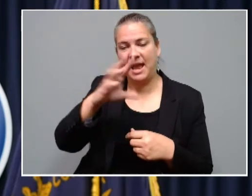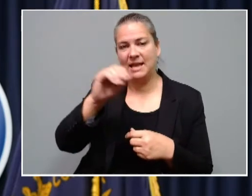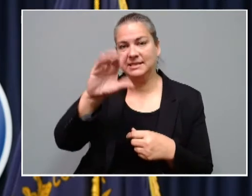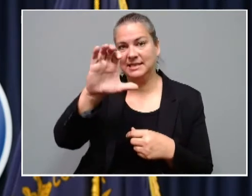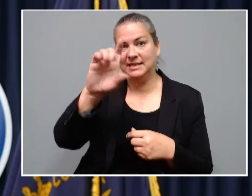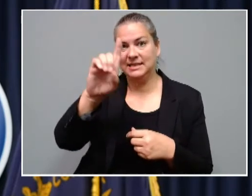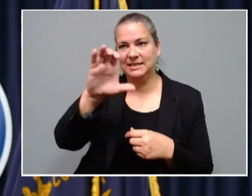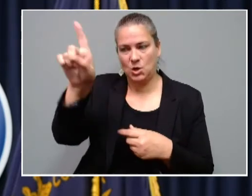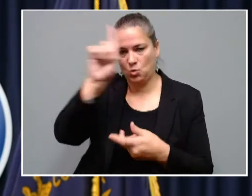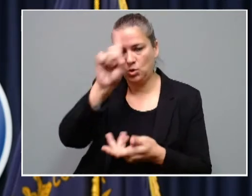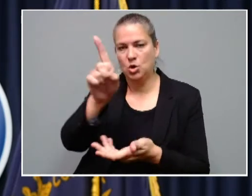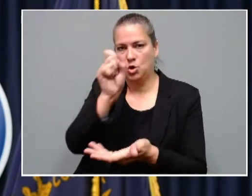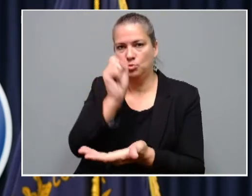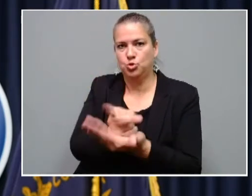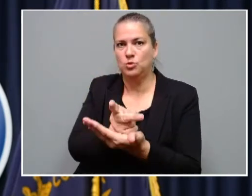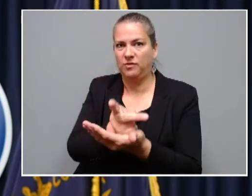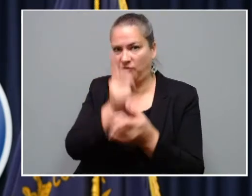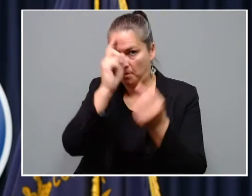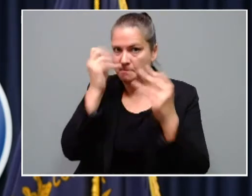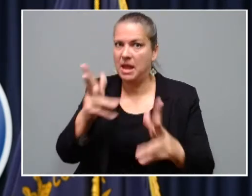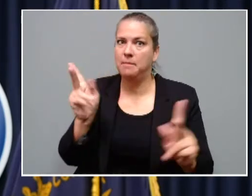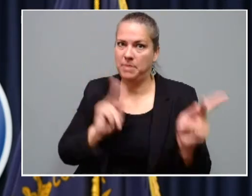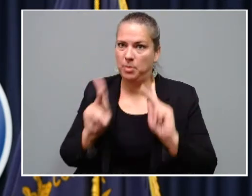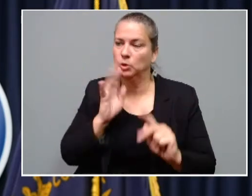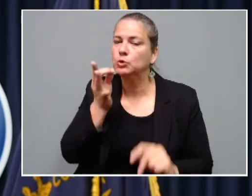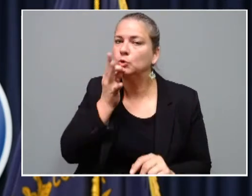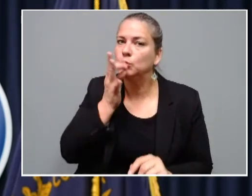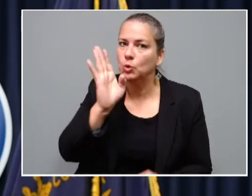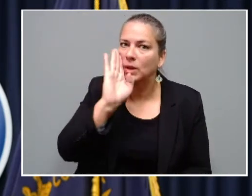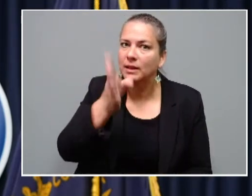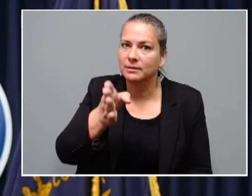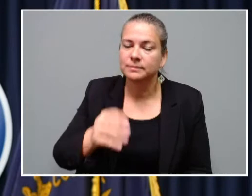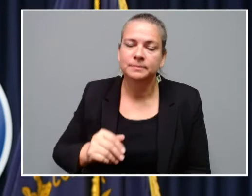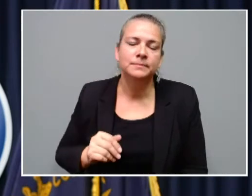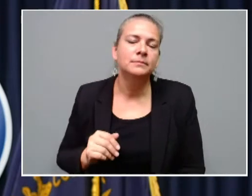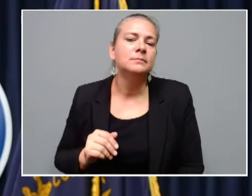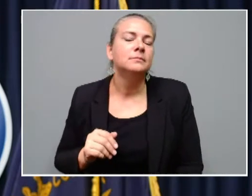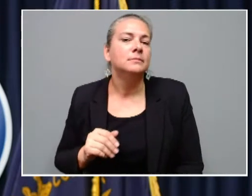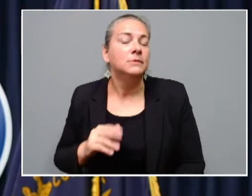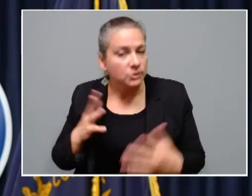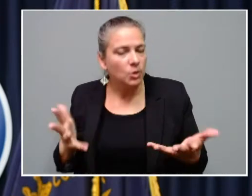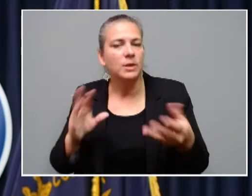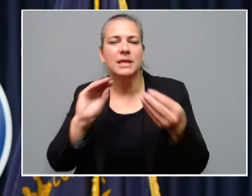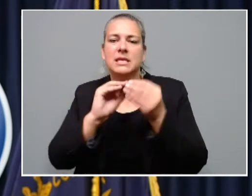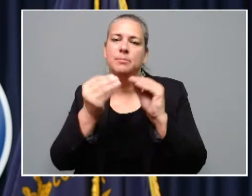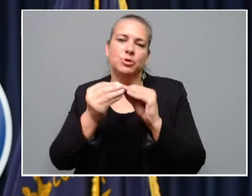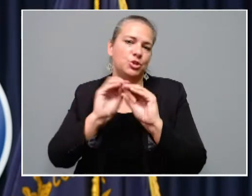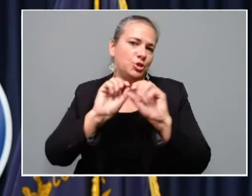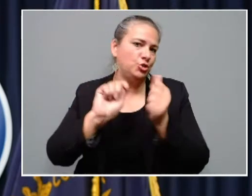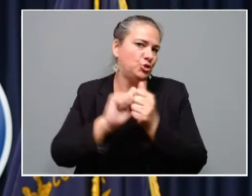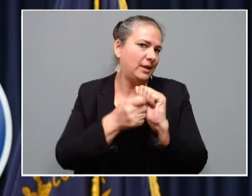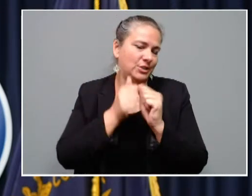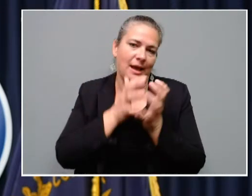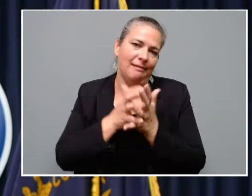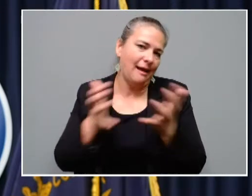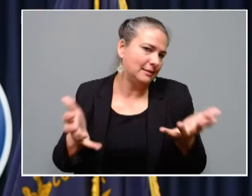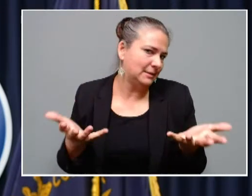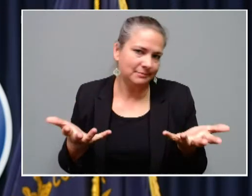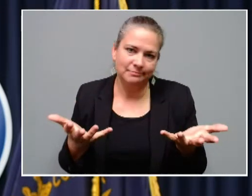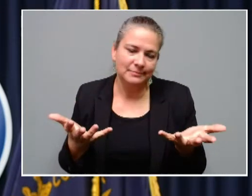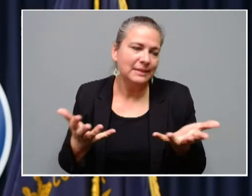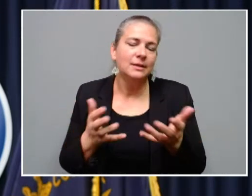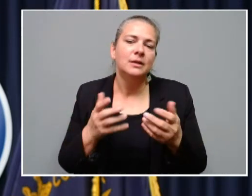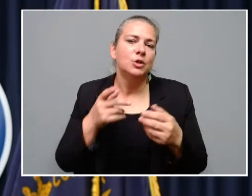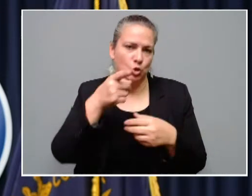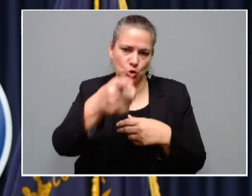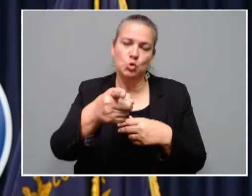it for a lot more people here shortly. So in the end, the numbers haven't changed a lot by percentage. You're a lot better